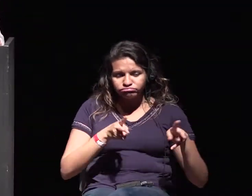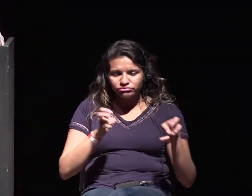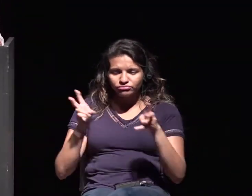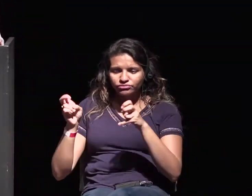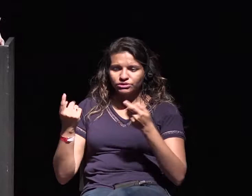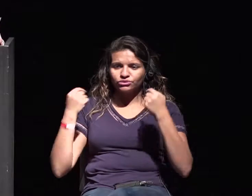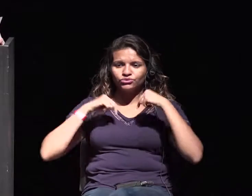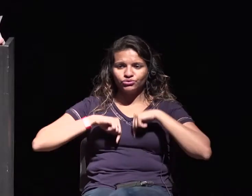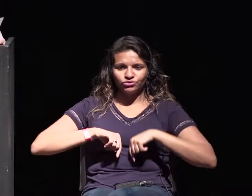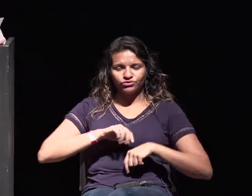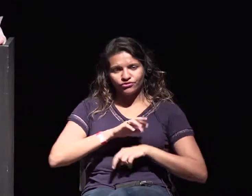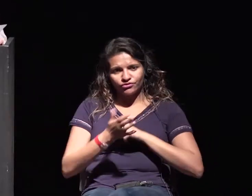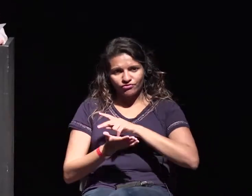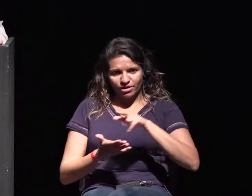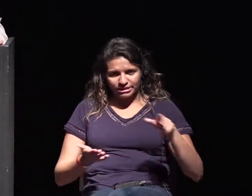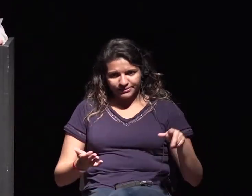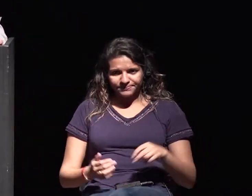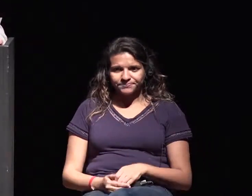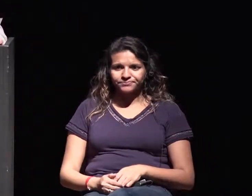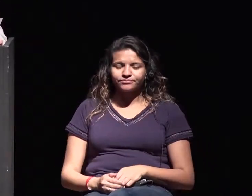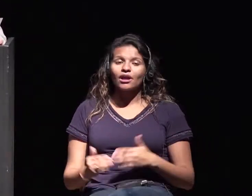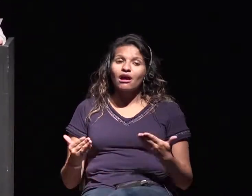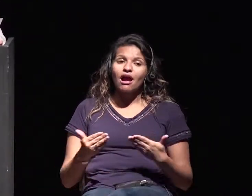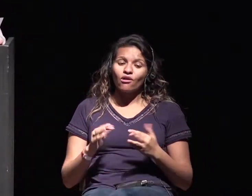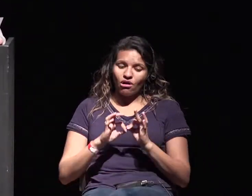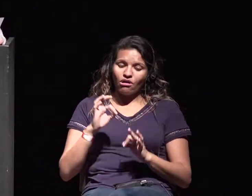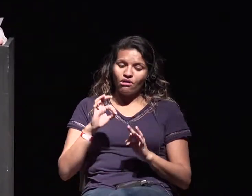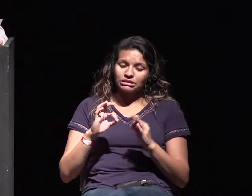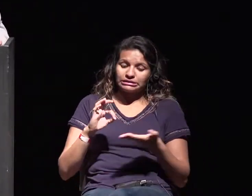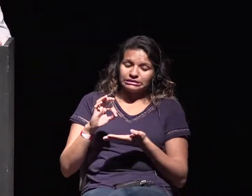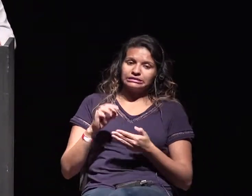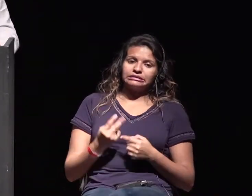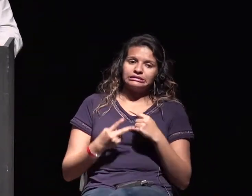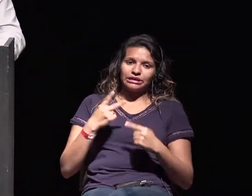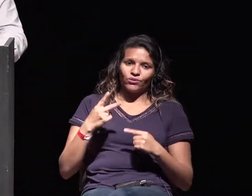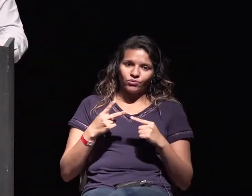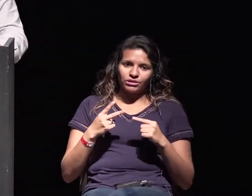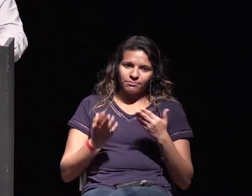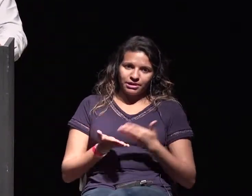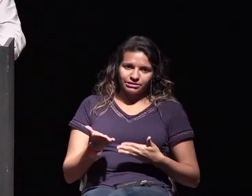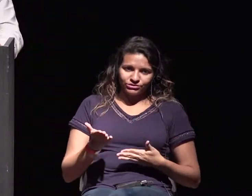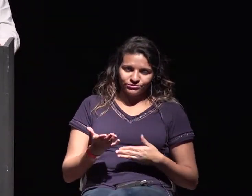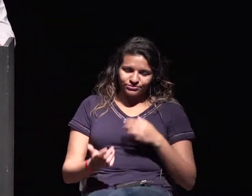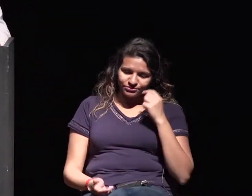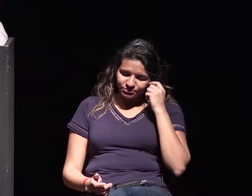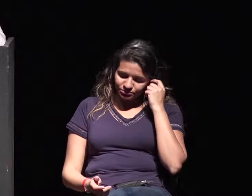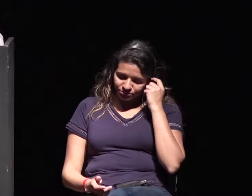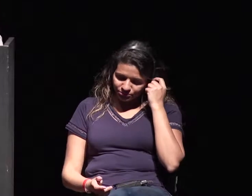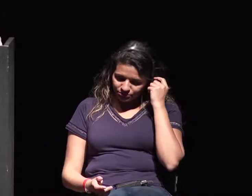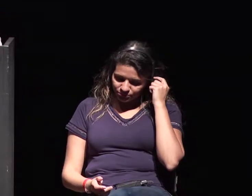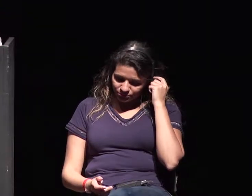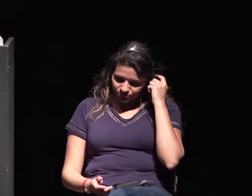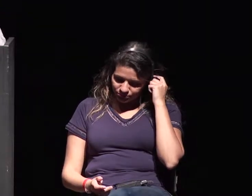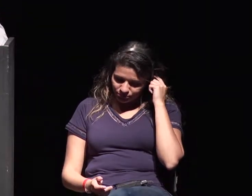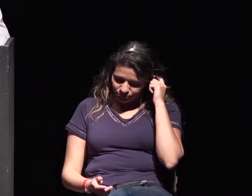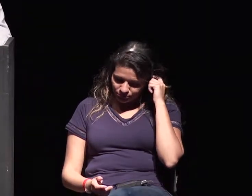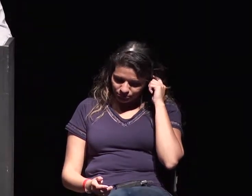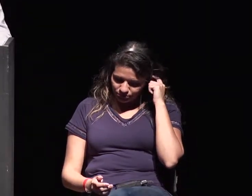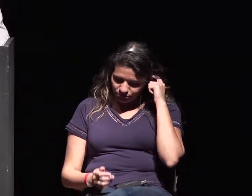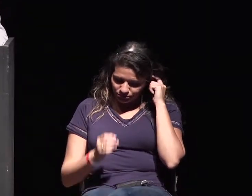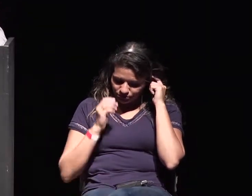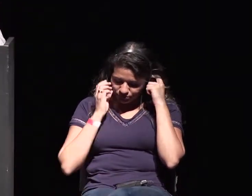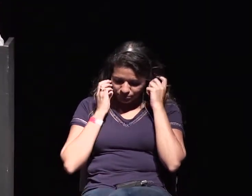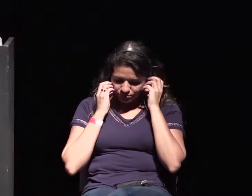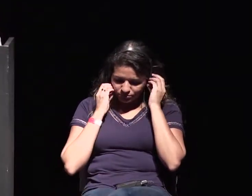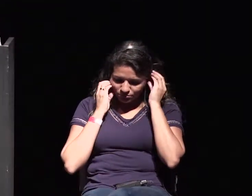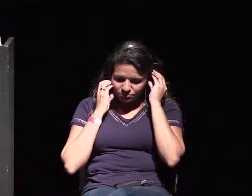Now, the second part. To choreograph an exhibition. To choreograph an exhibition